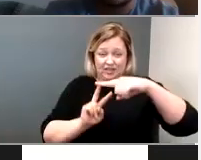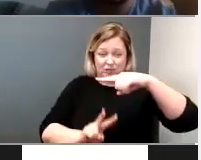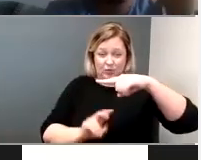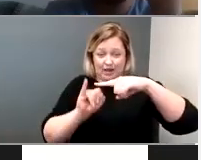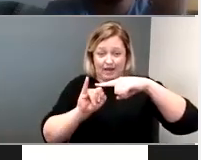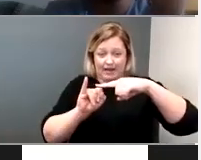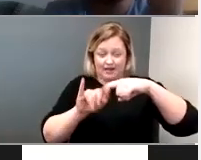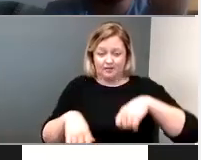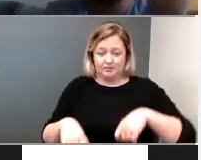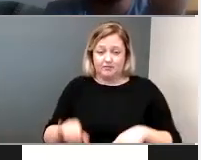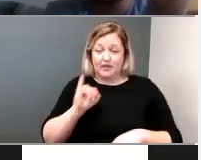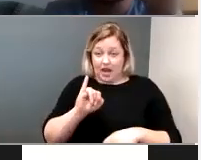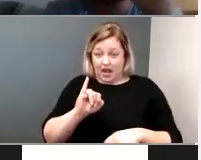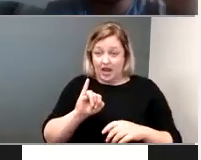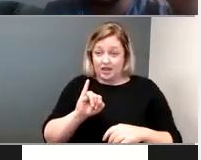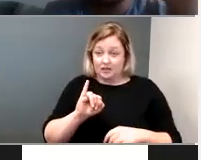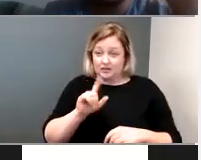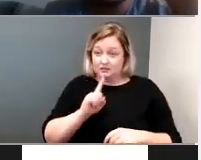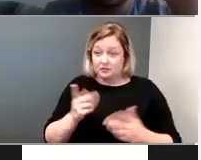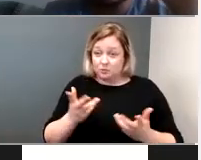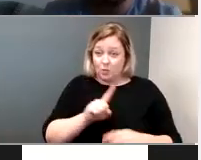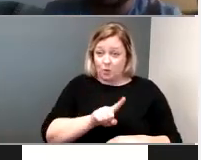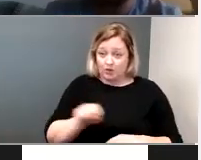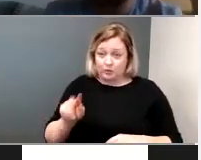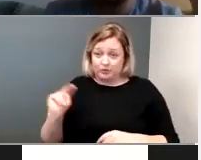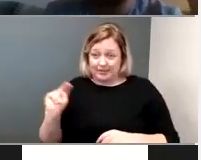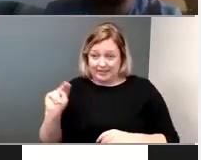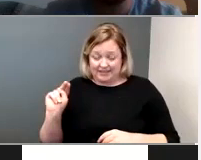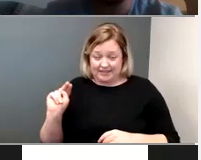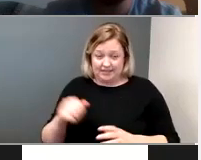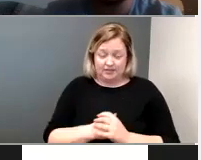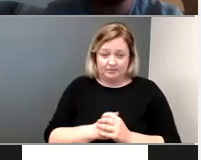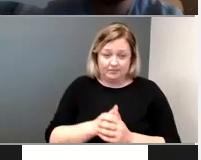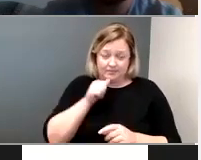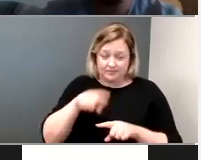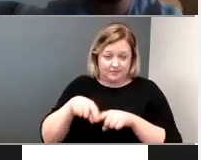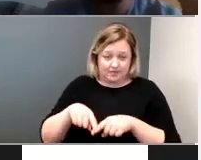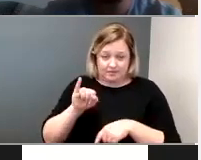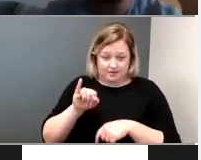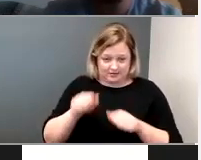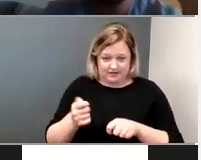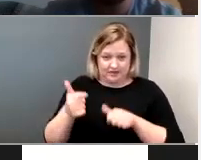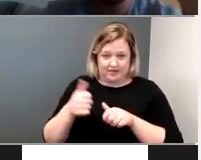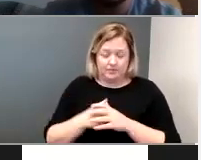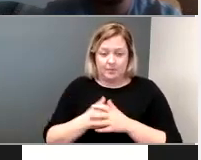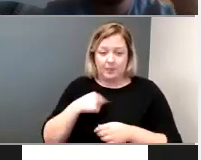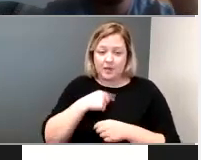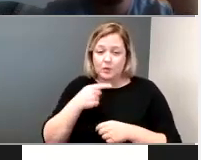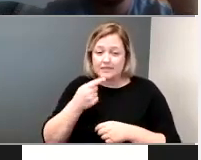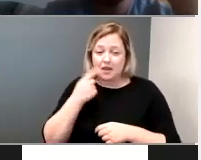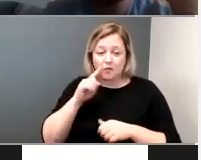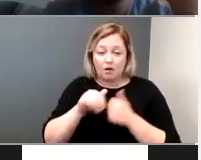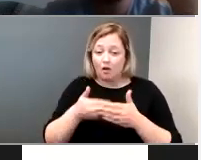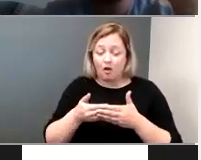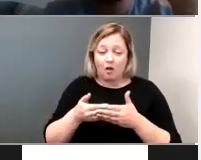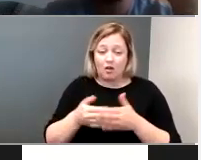1 to n. N is a particular constant that does not depend on I, so we can take n out. And we say that for all I 1